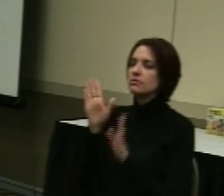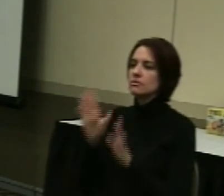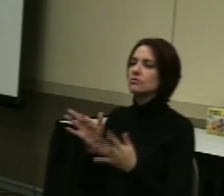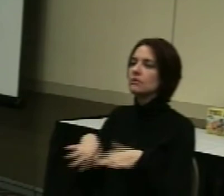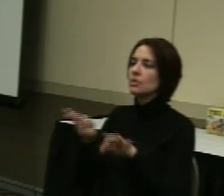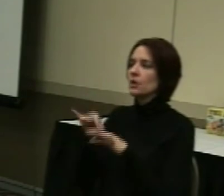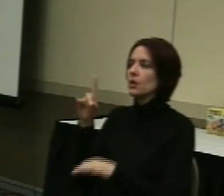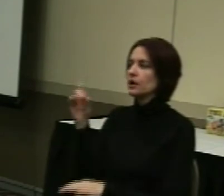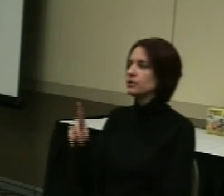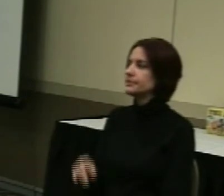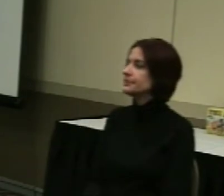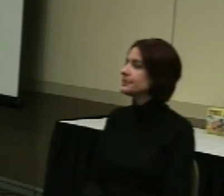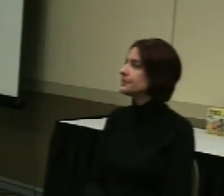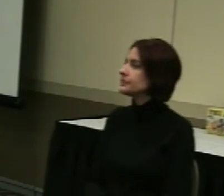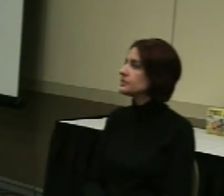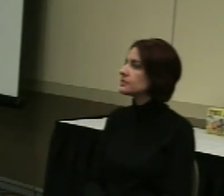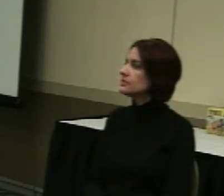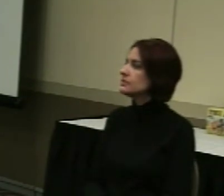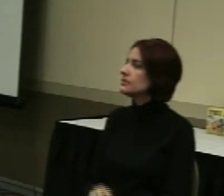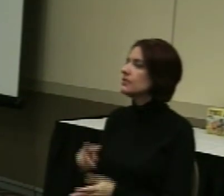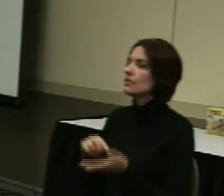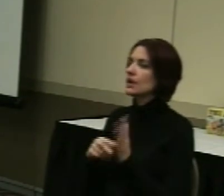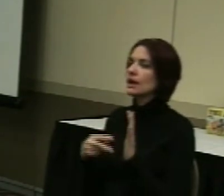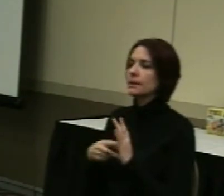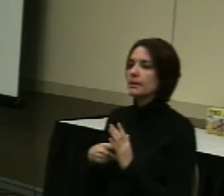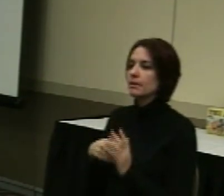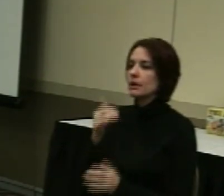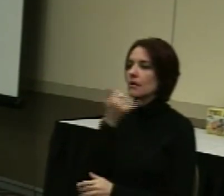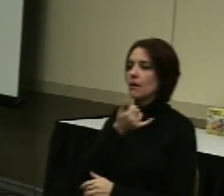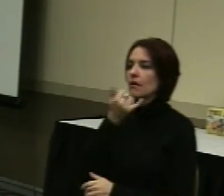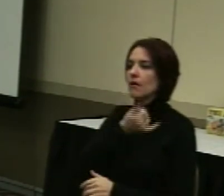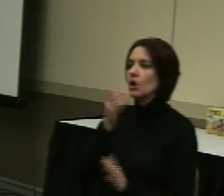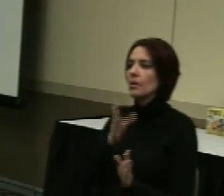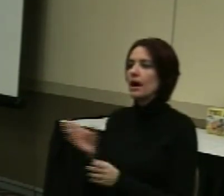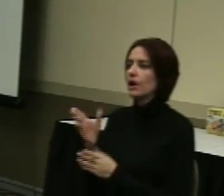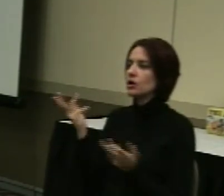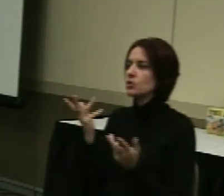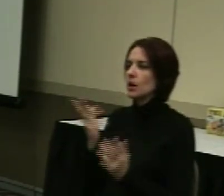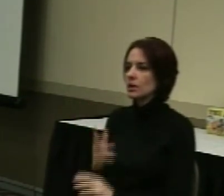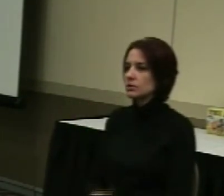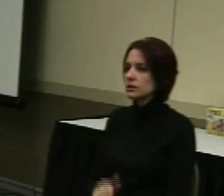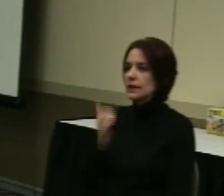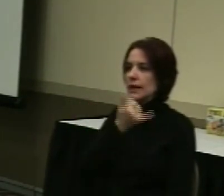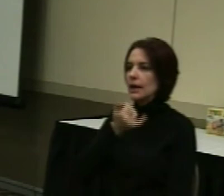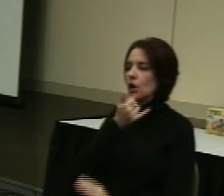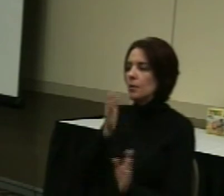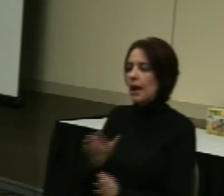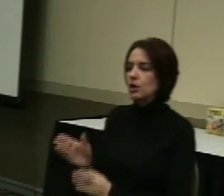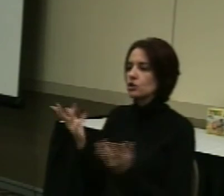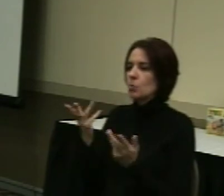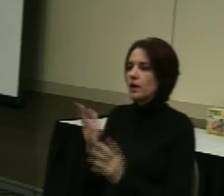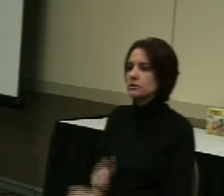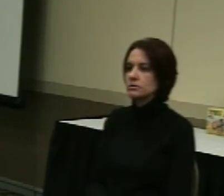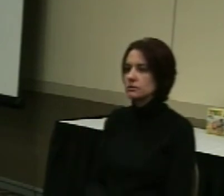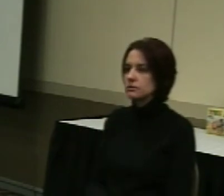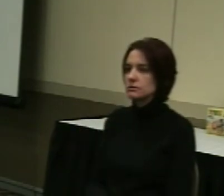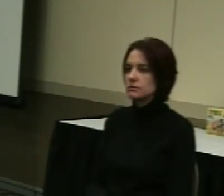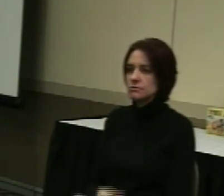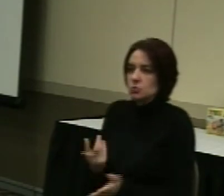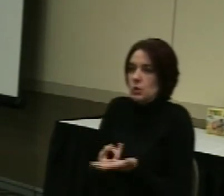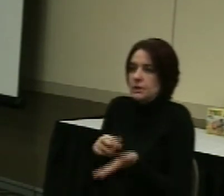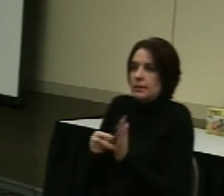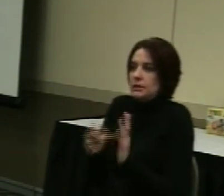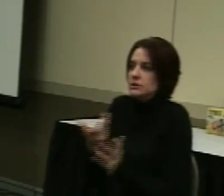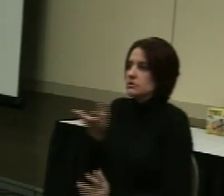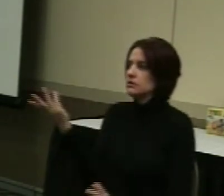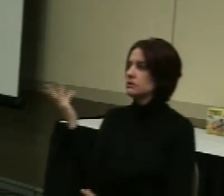question. What might it mean? Error patterns. What are they? Help me. What are error patterns? Can you